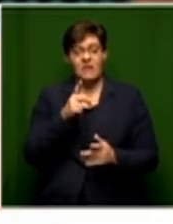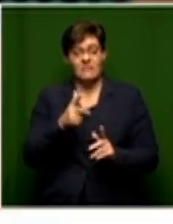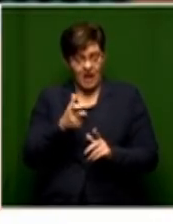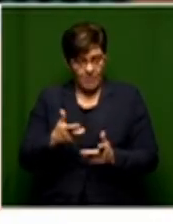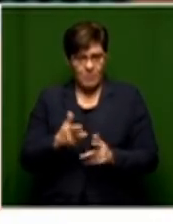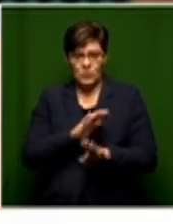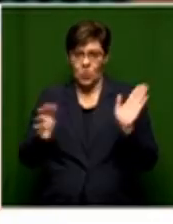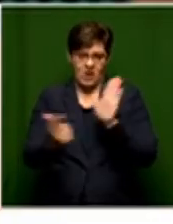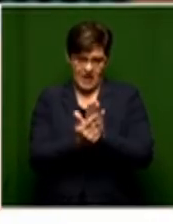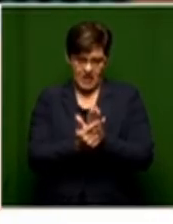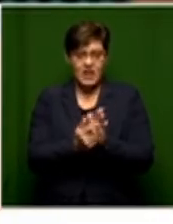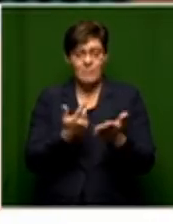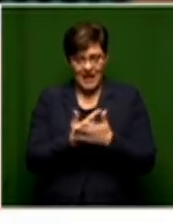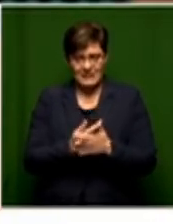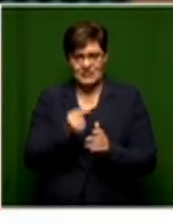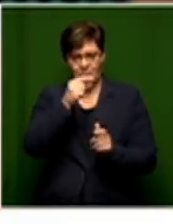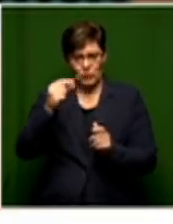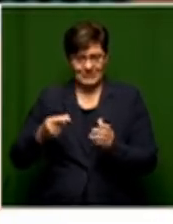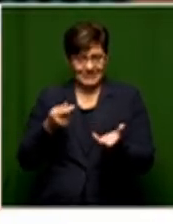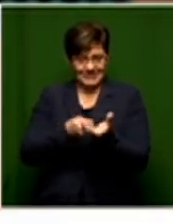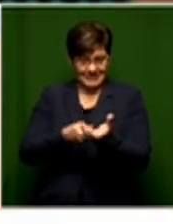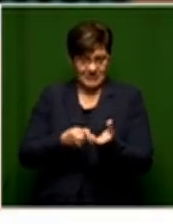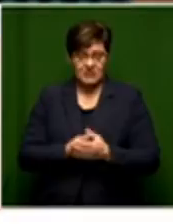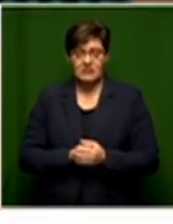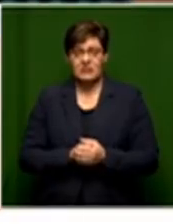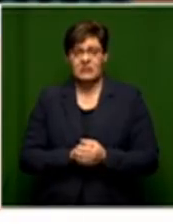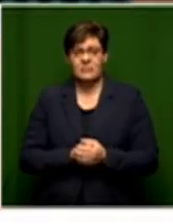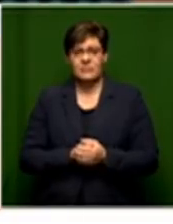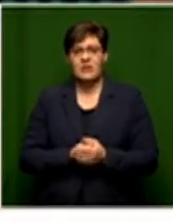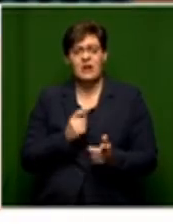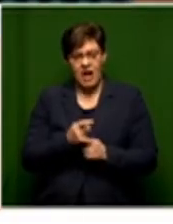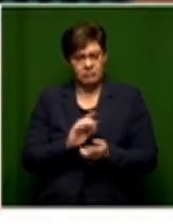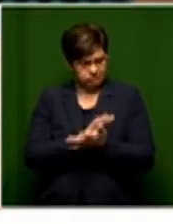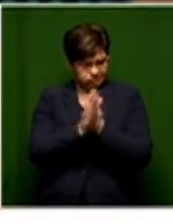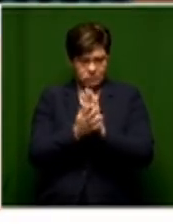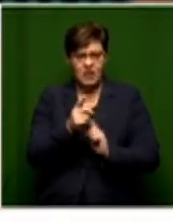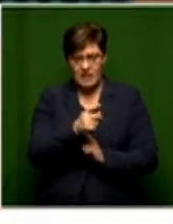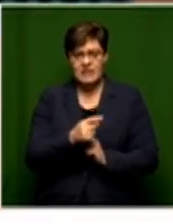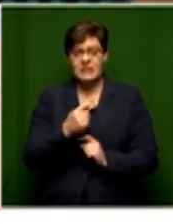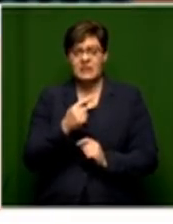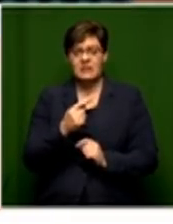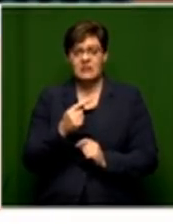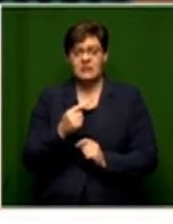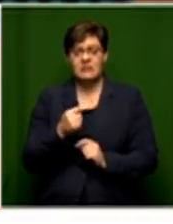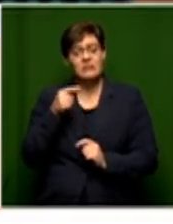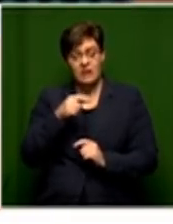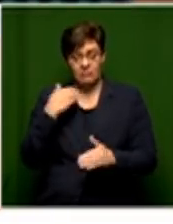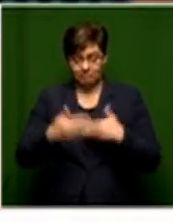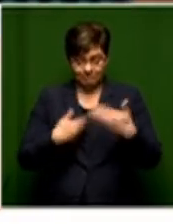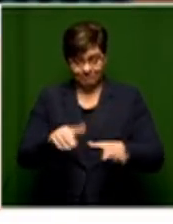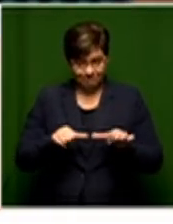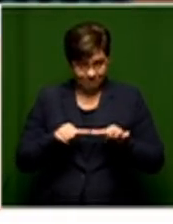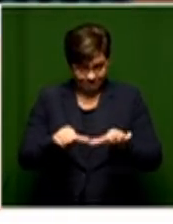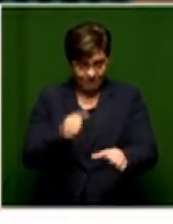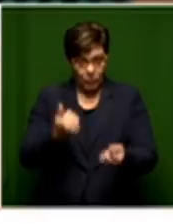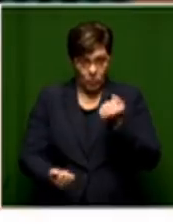firearm and ammunition. So you'd also recall during that time a dramatic twist as well there, Sakina, that while proceedings were